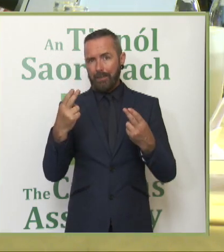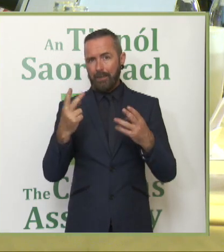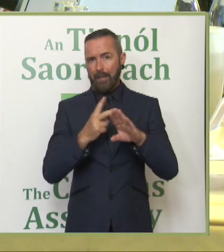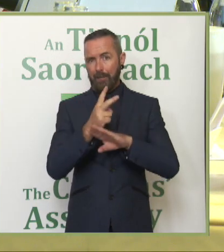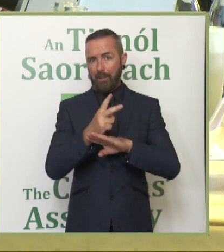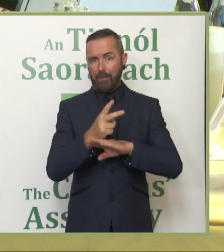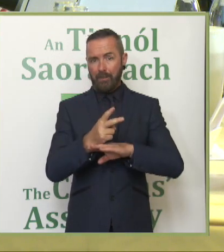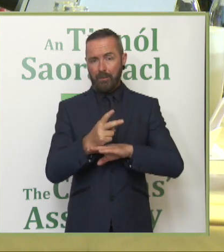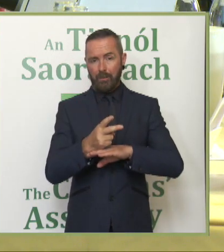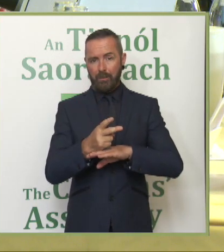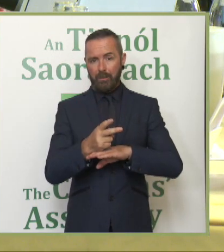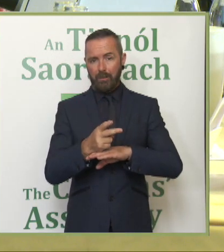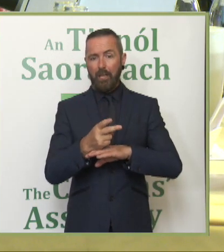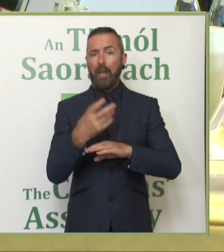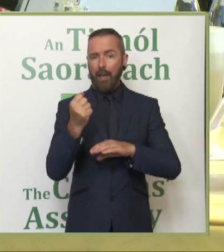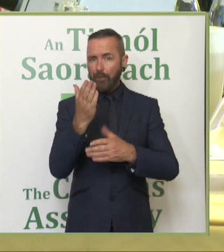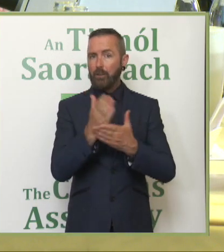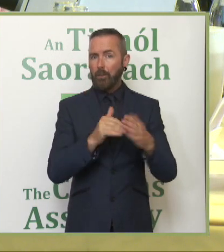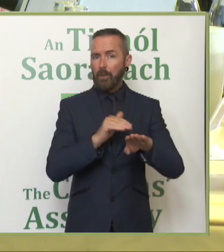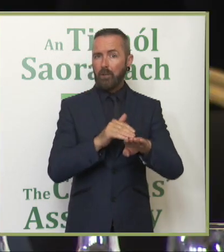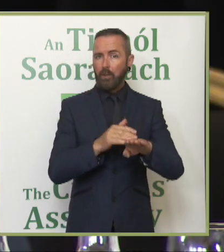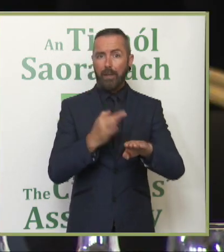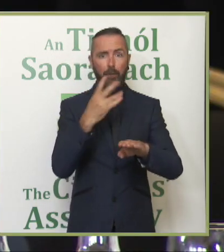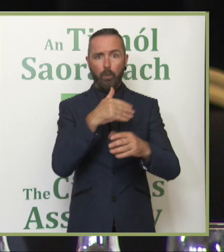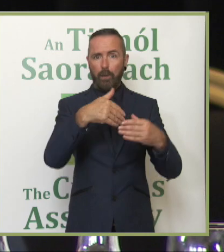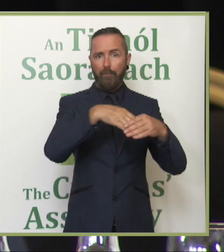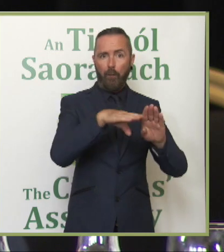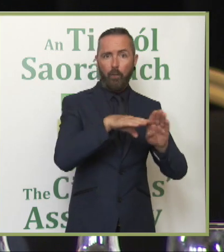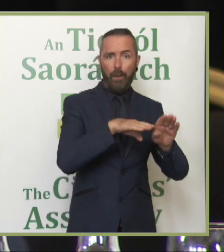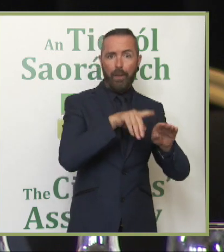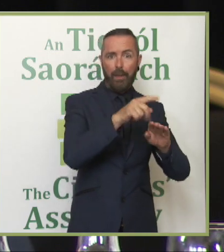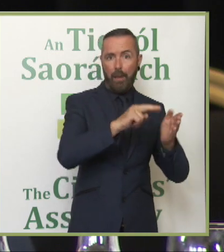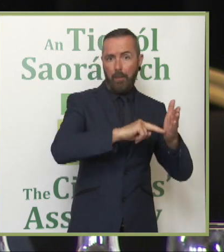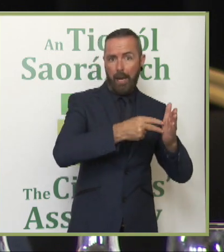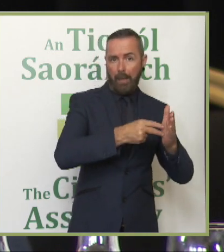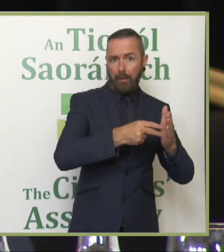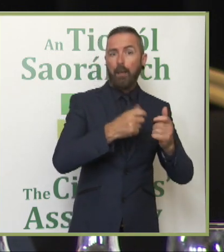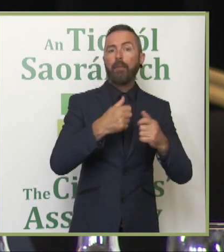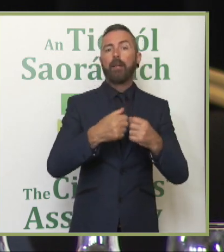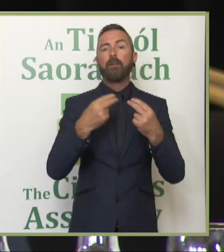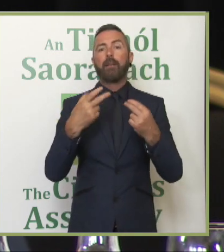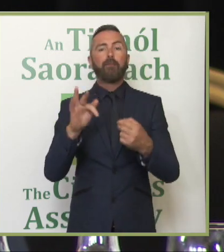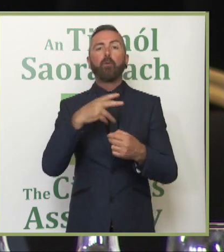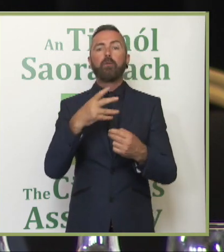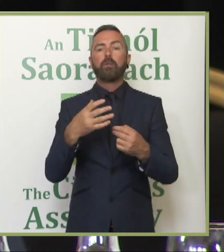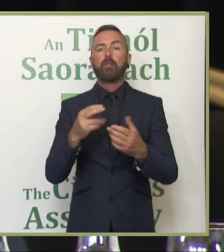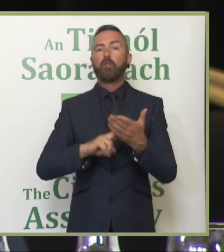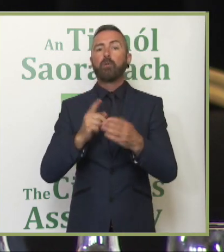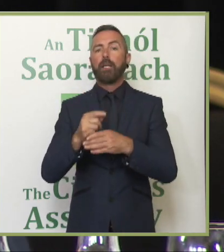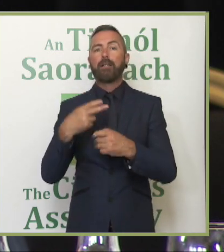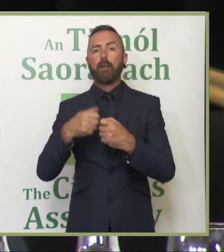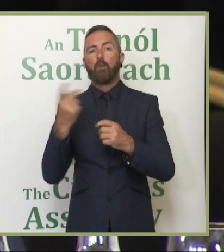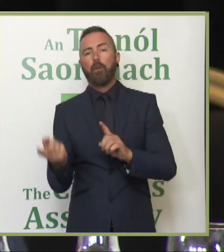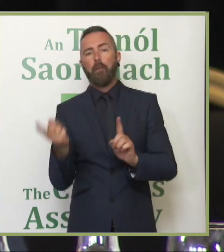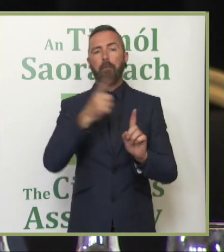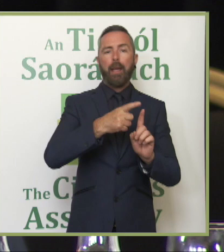don't partake in that opportunity to avail of whatever the health diversion is. Otherwise we could just operate a non-statutory scheme,